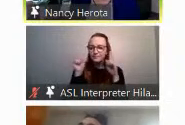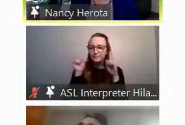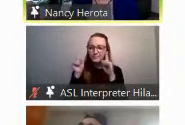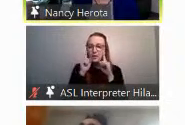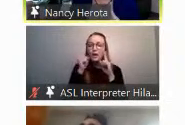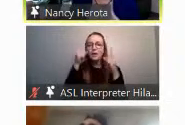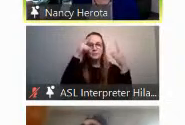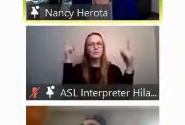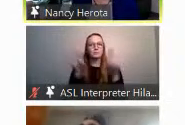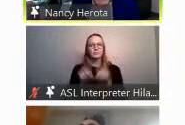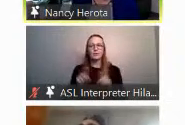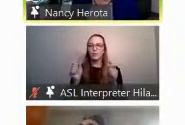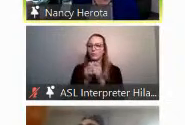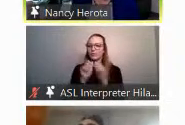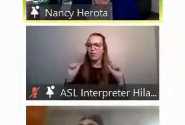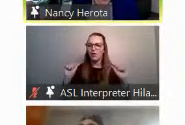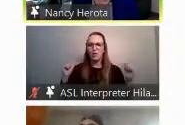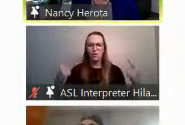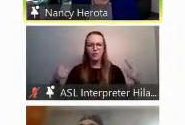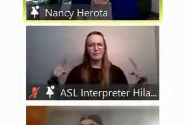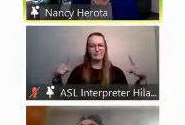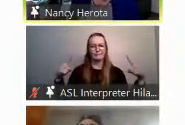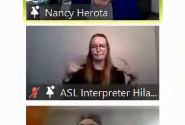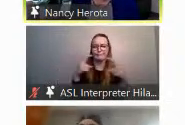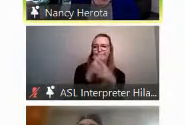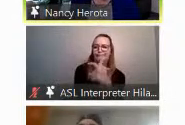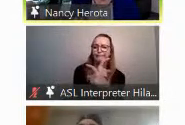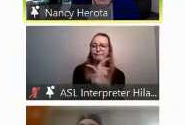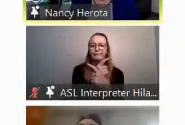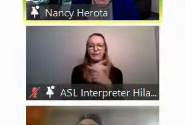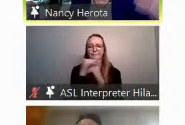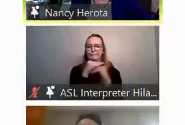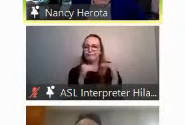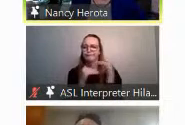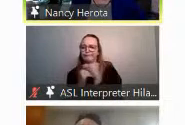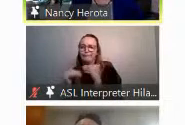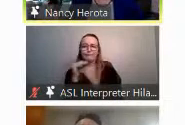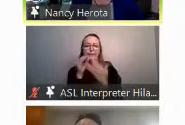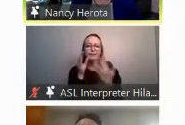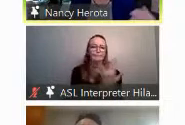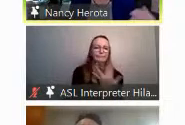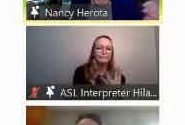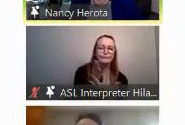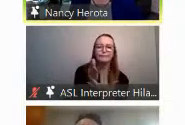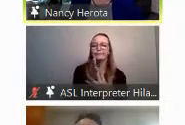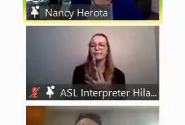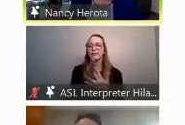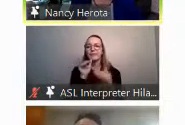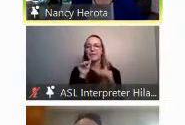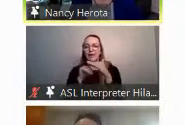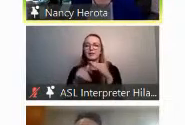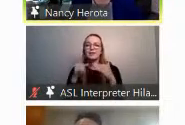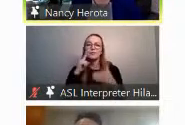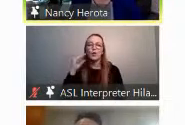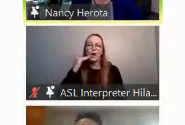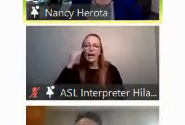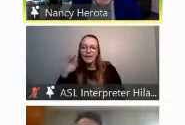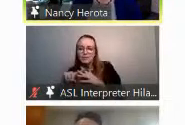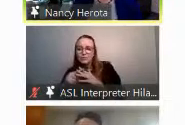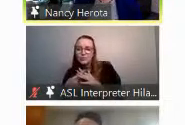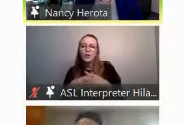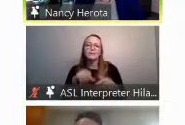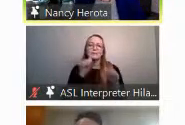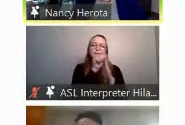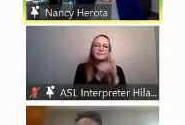with all of the complexity for families and navigating access to Head Start, state preschool versus TK, all